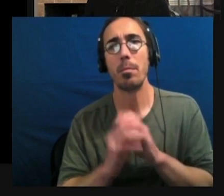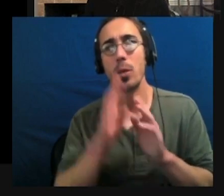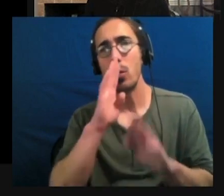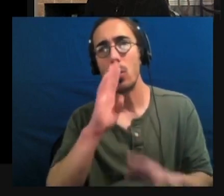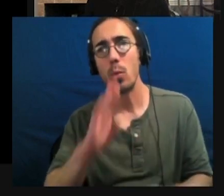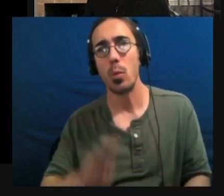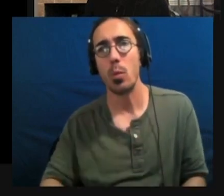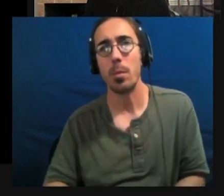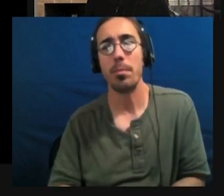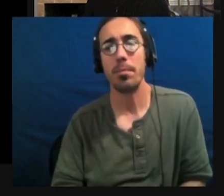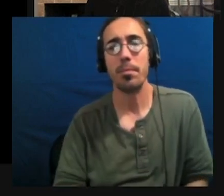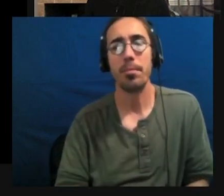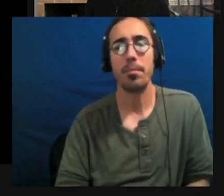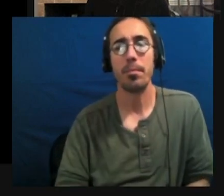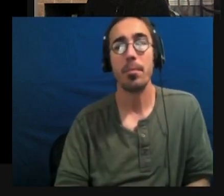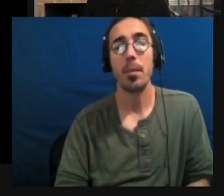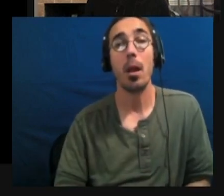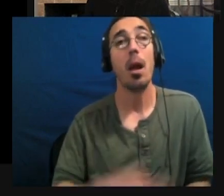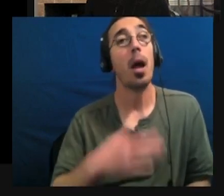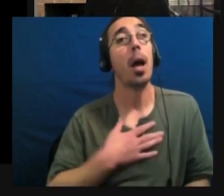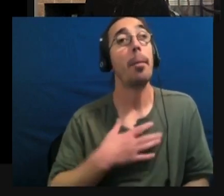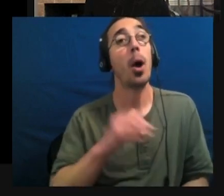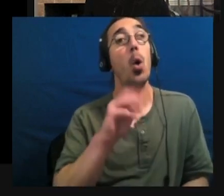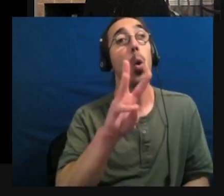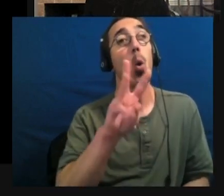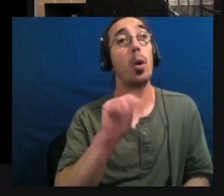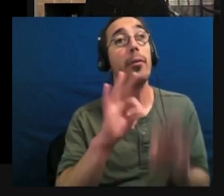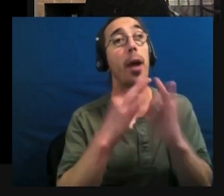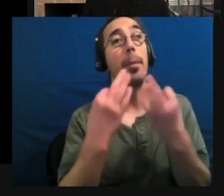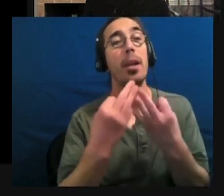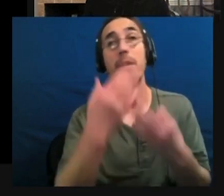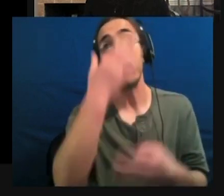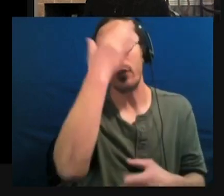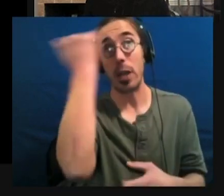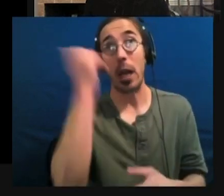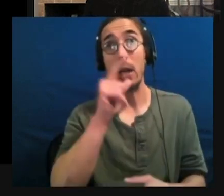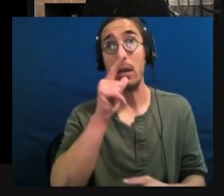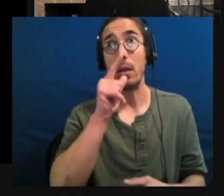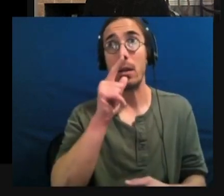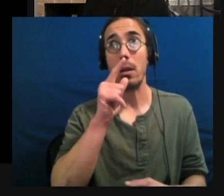There's even my own family has forgotten my existence.